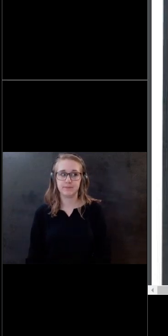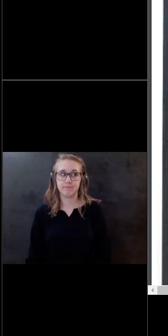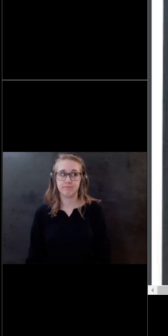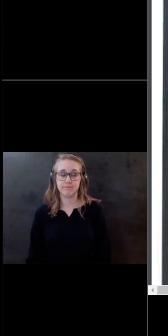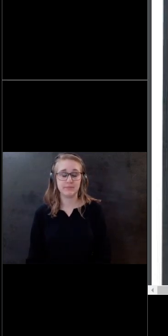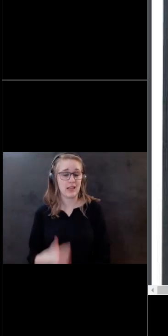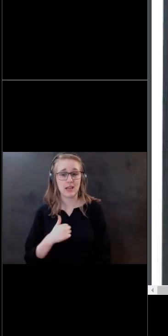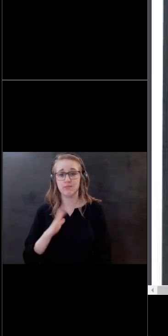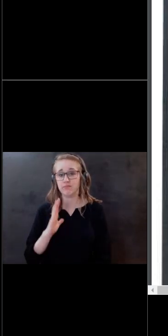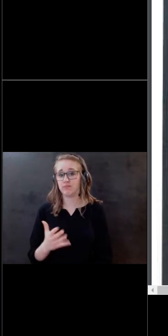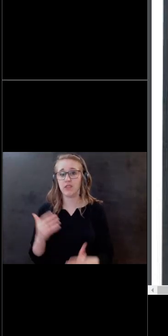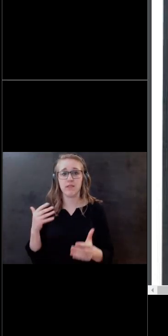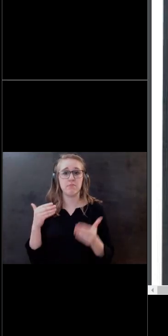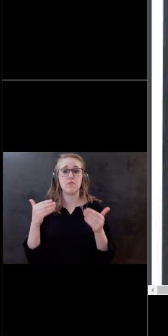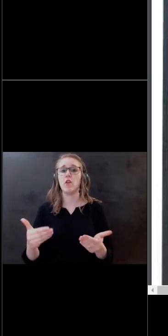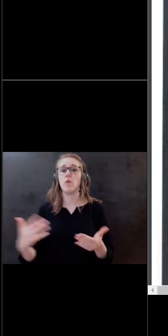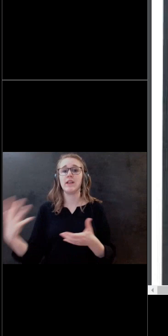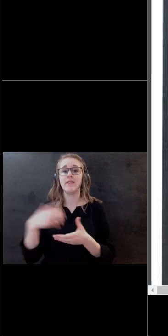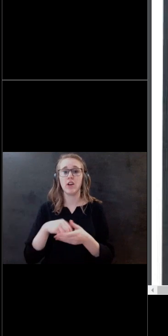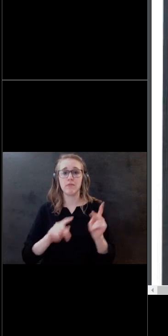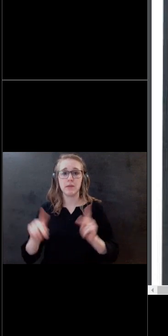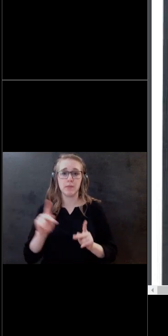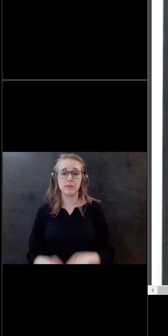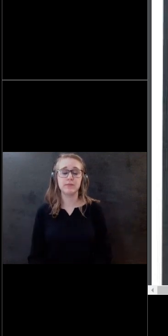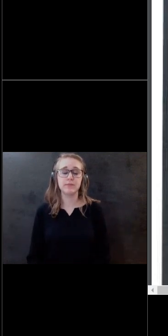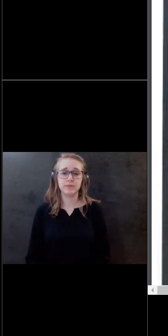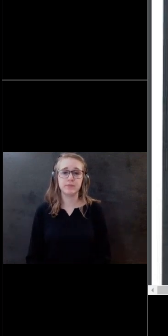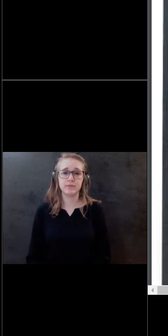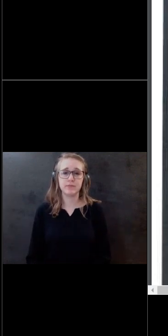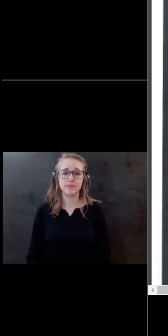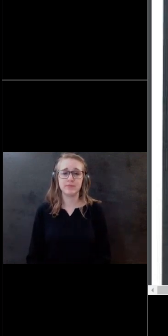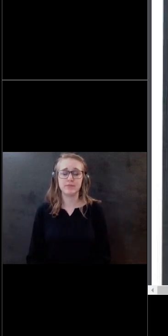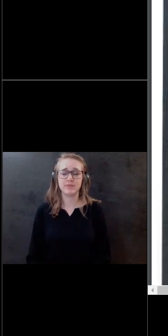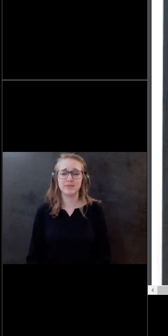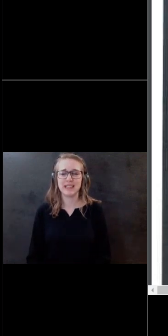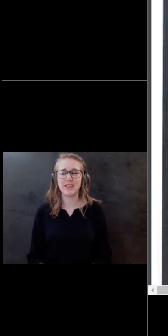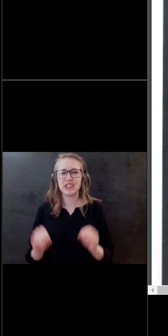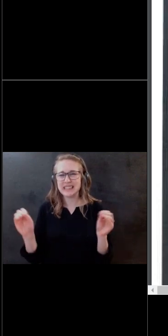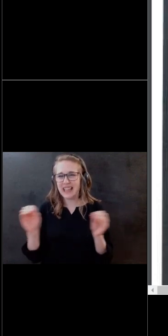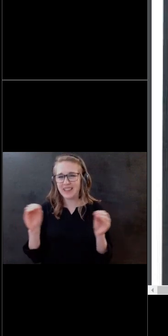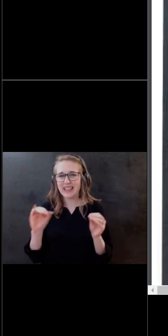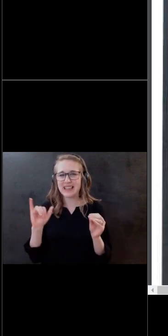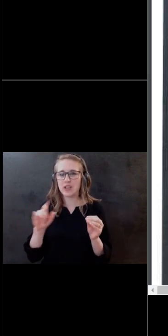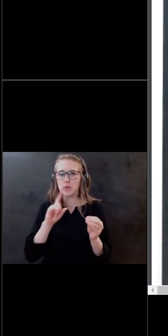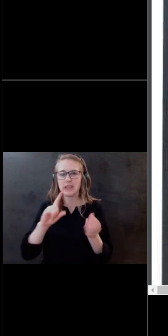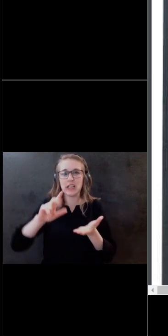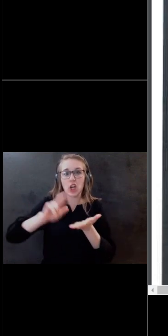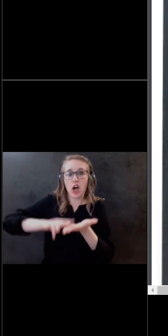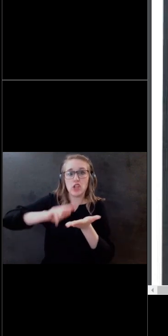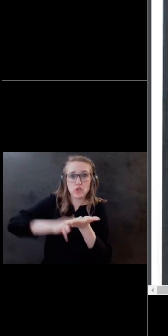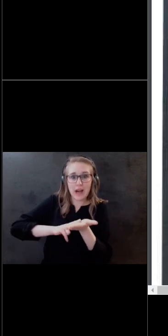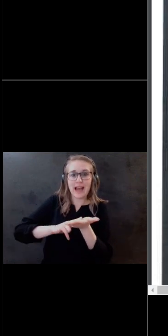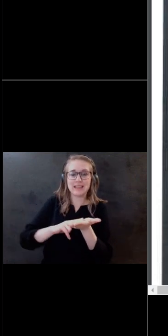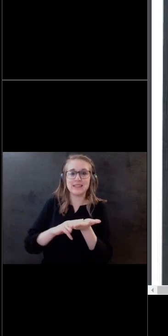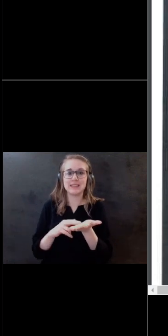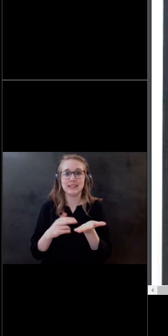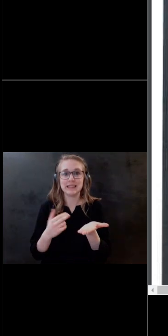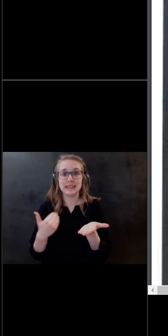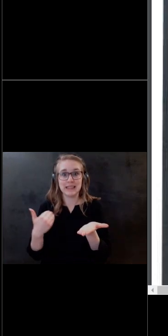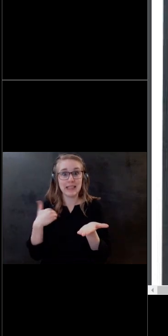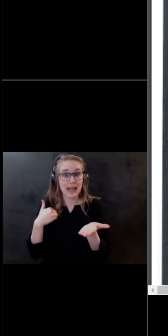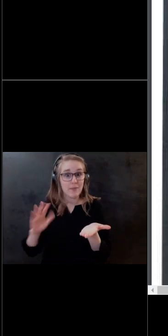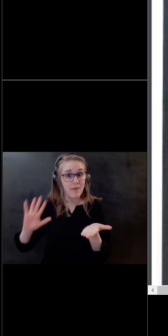and involve the public. But if I don't have anything that's binding, right, like the binding contract we had that